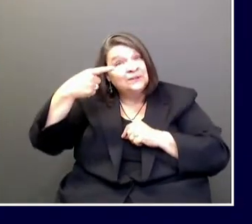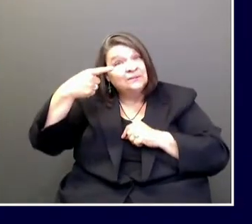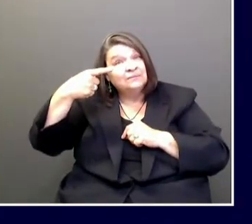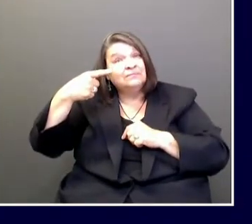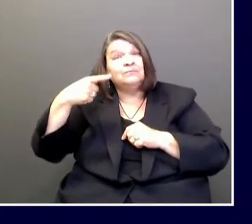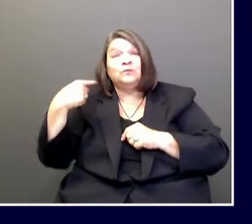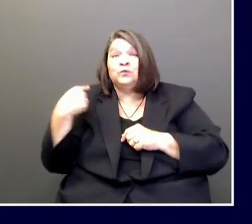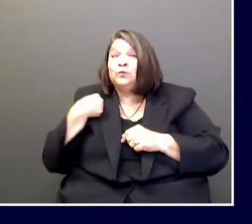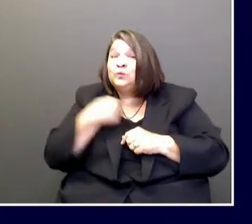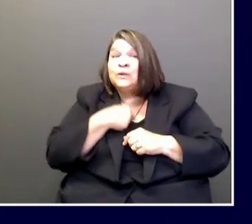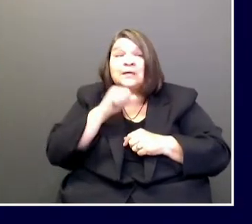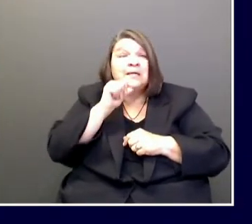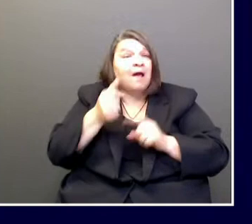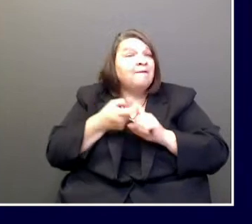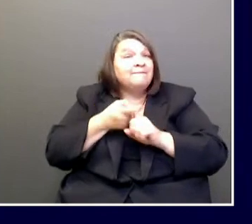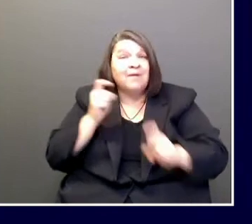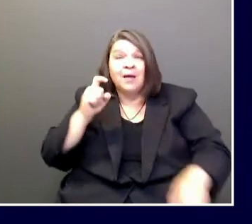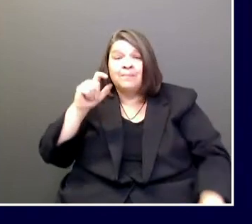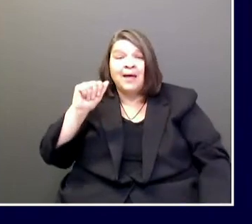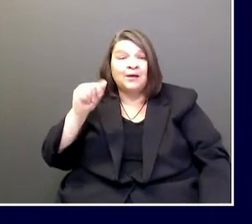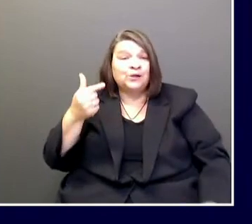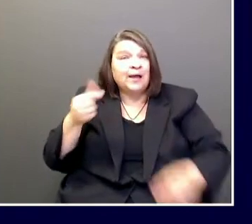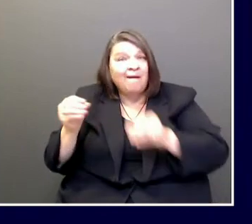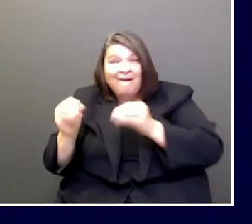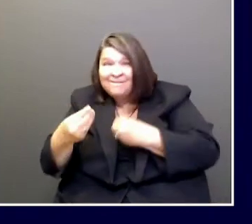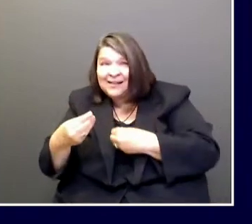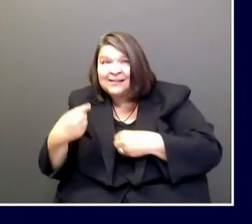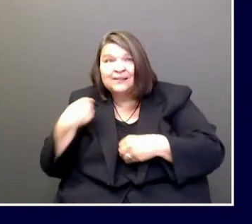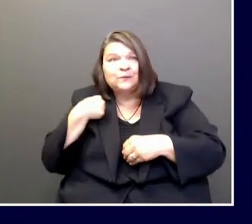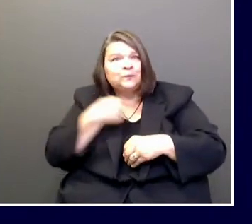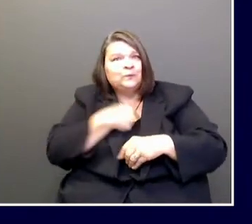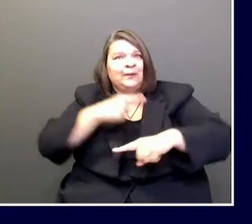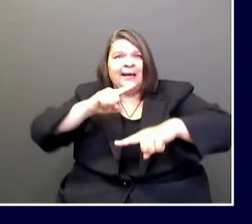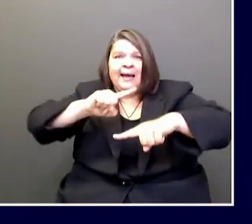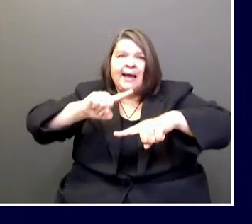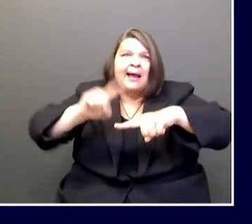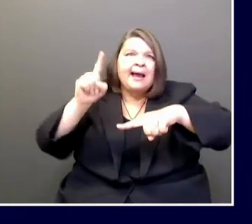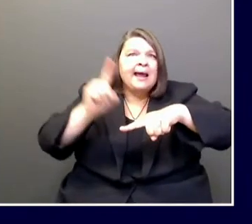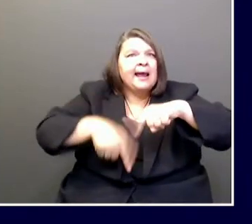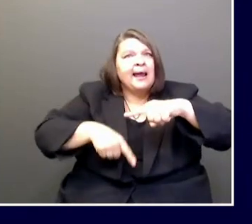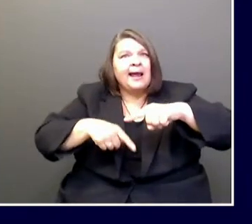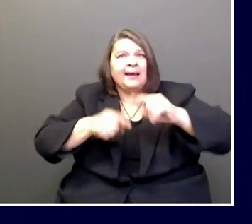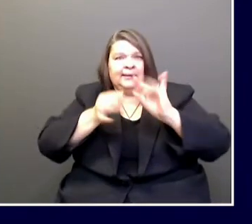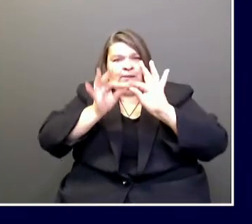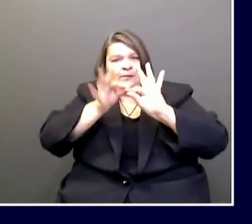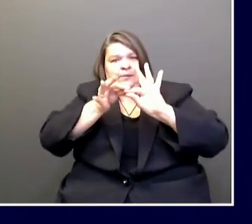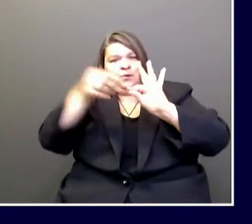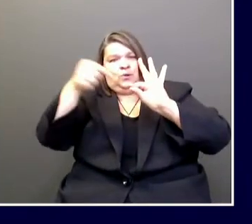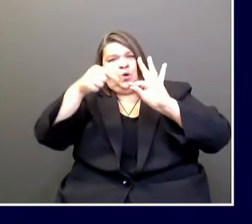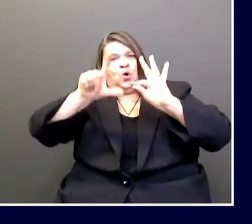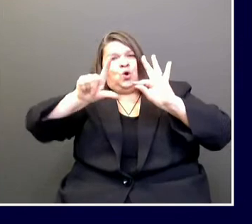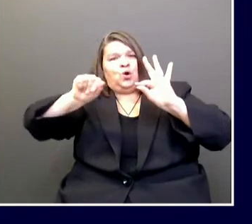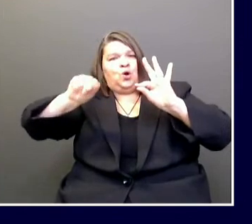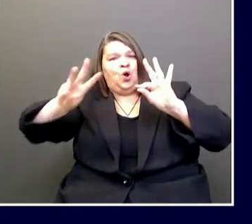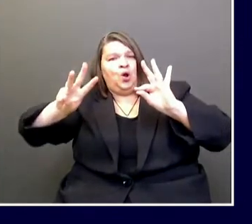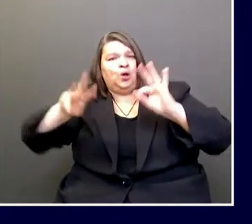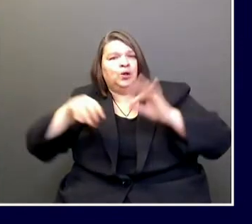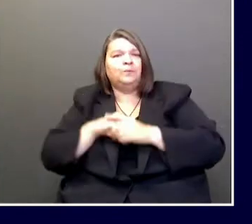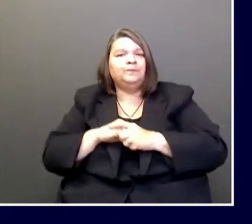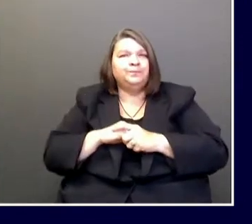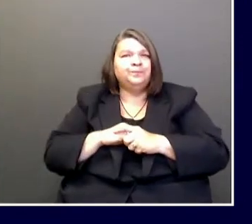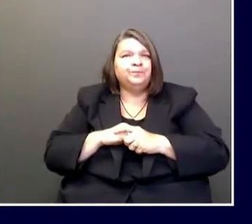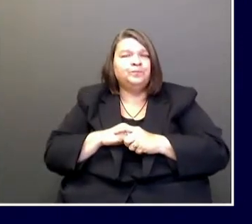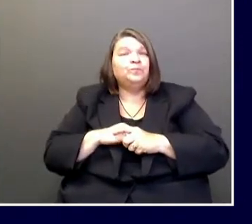say that previously, when we were working in different settings with rules regarding masking and